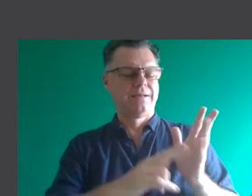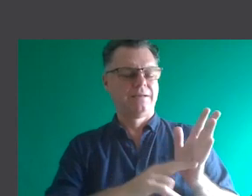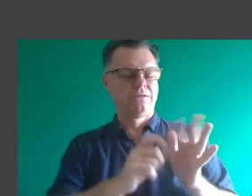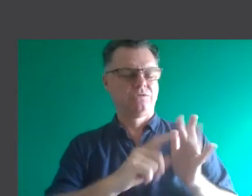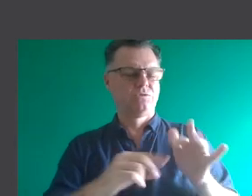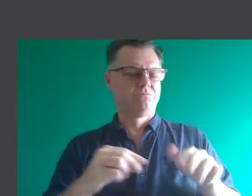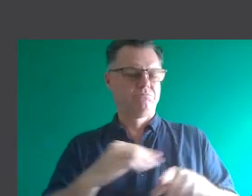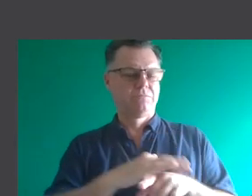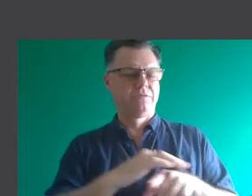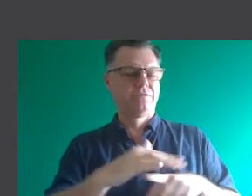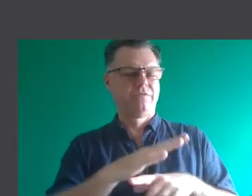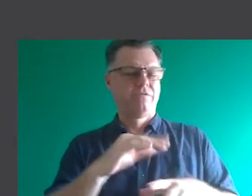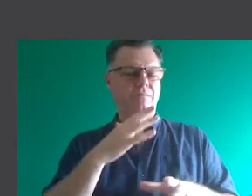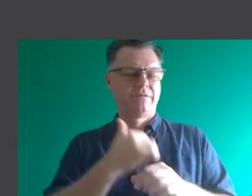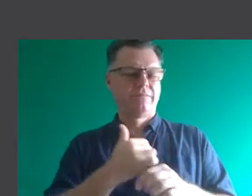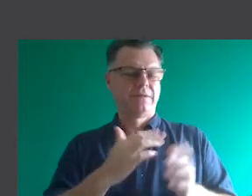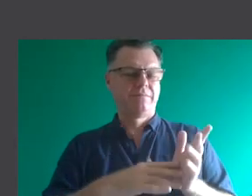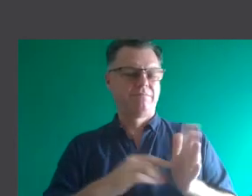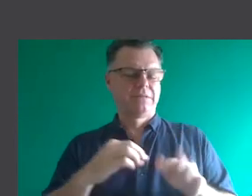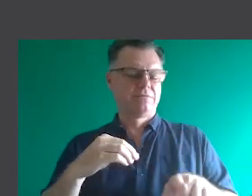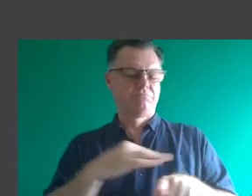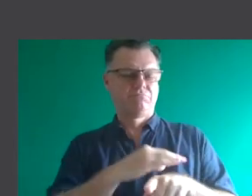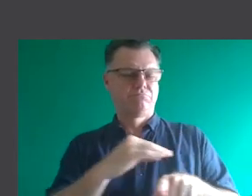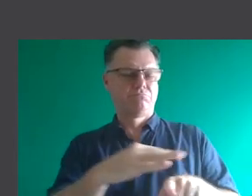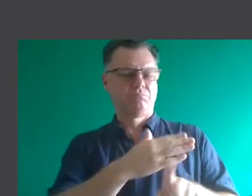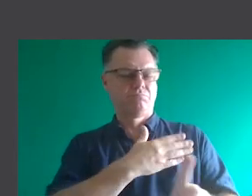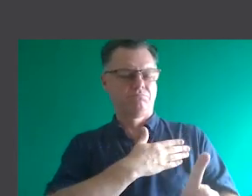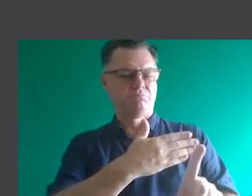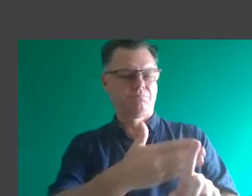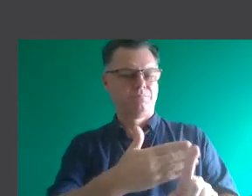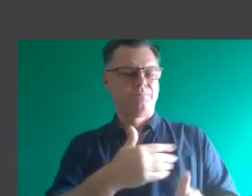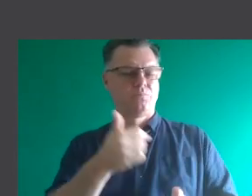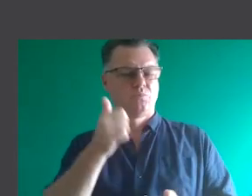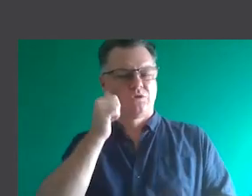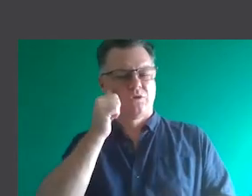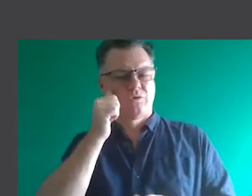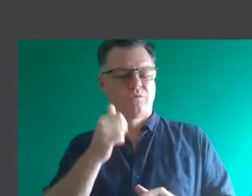regarding the influence, undue influence, I should say, on projects of